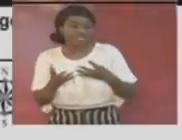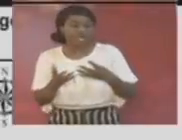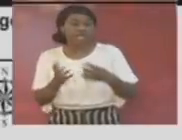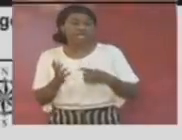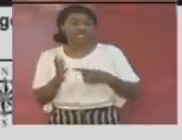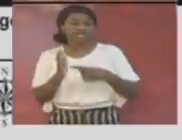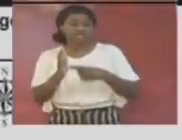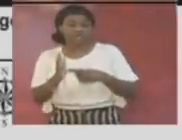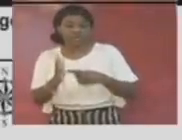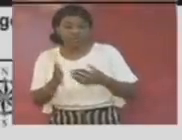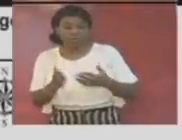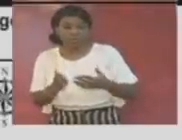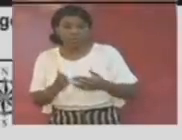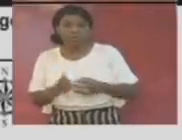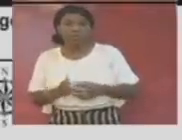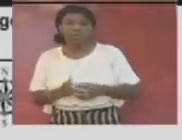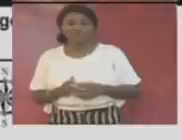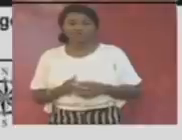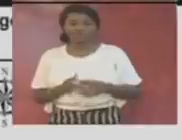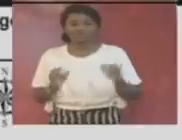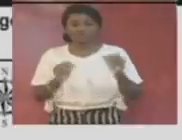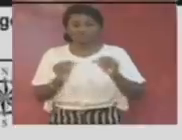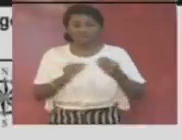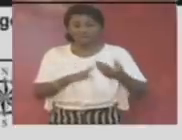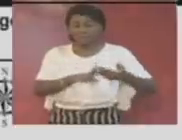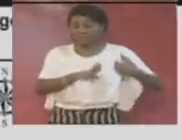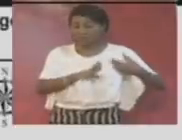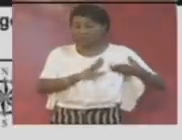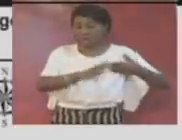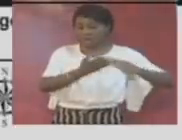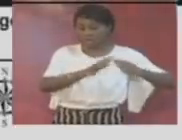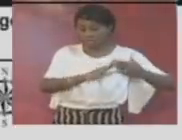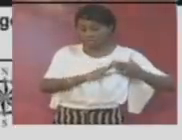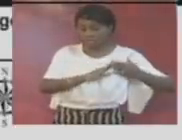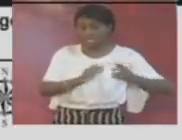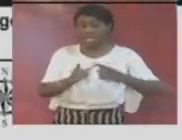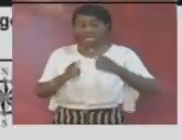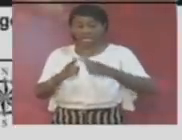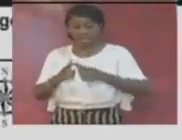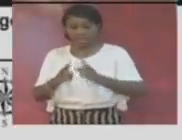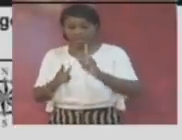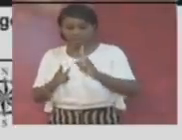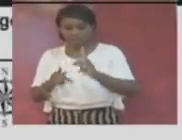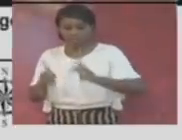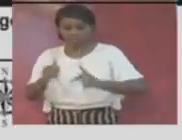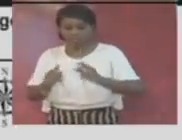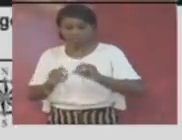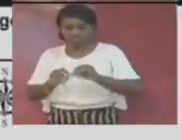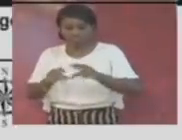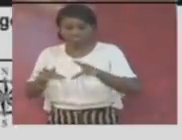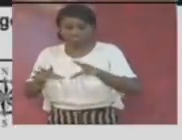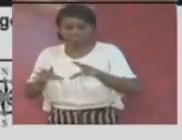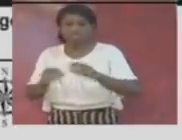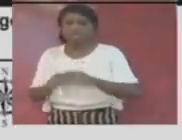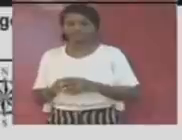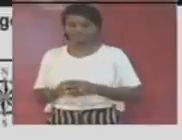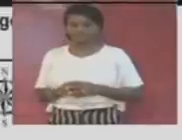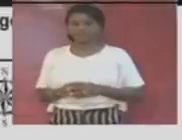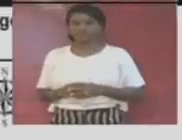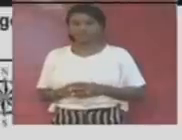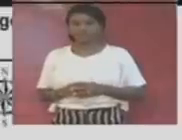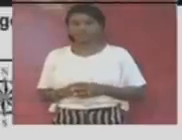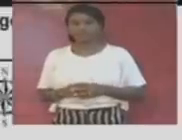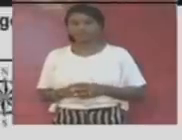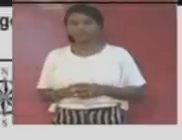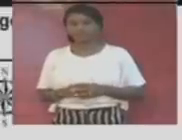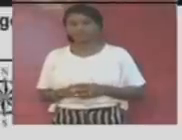week 3, whereas there was none in that community in the epidemiologic week before, that being